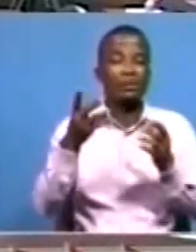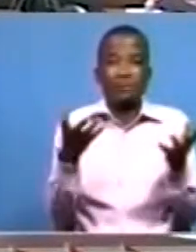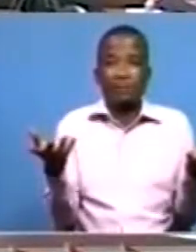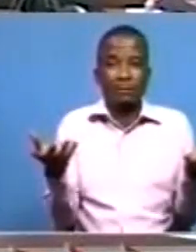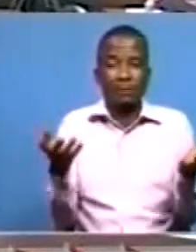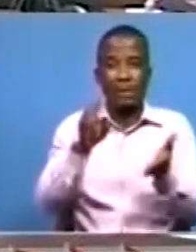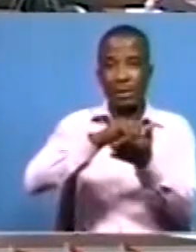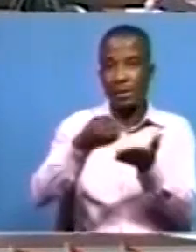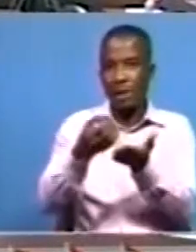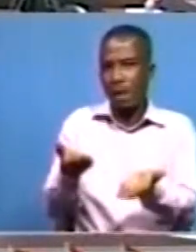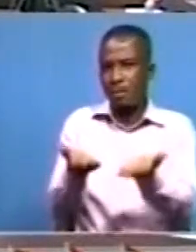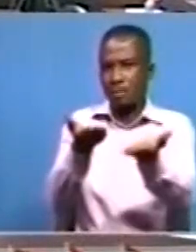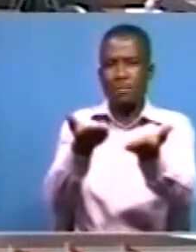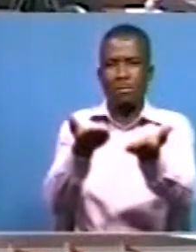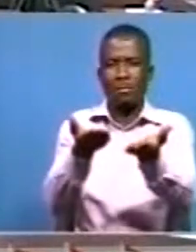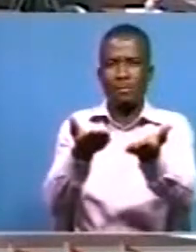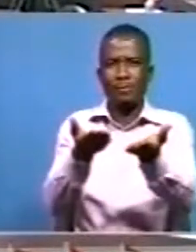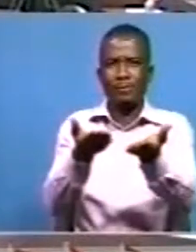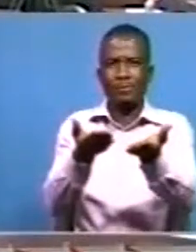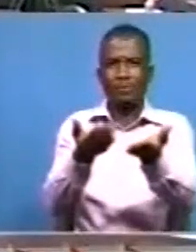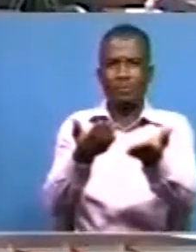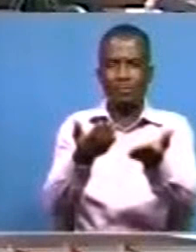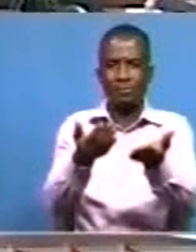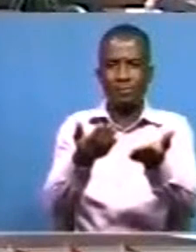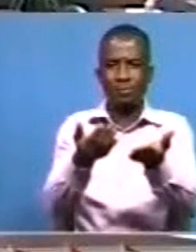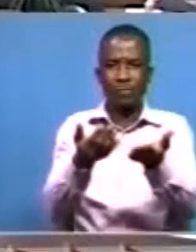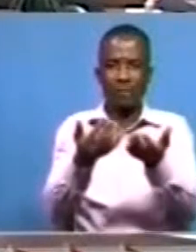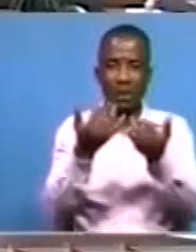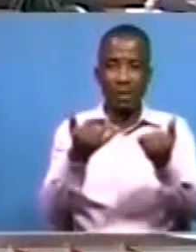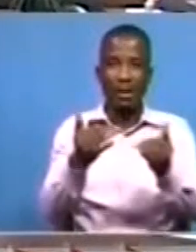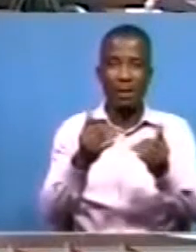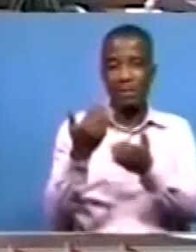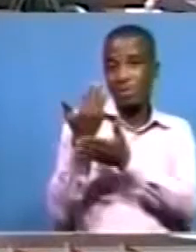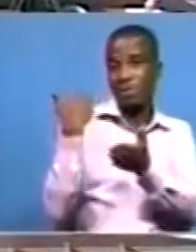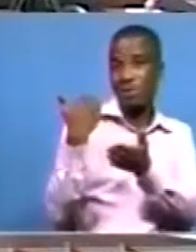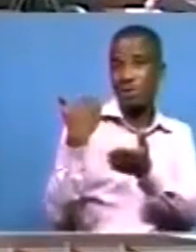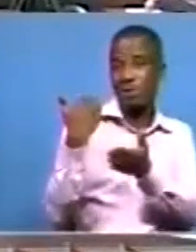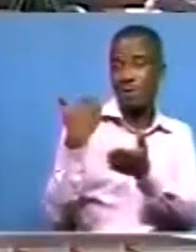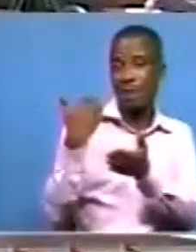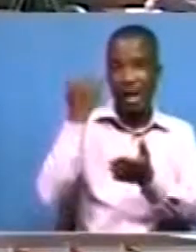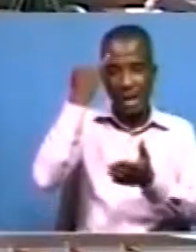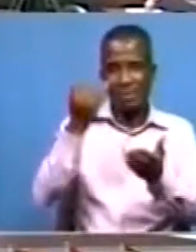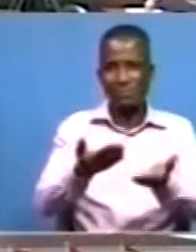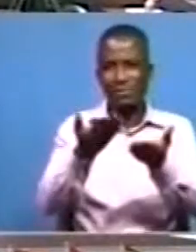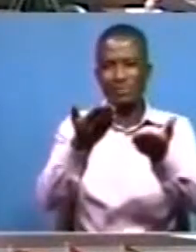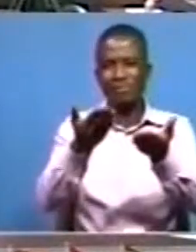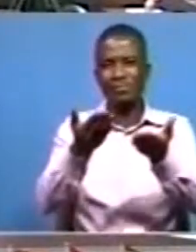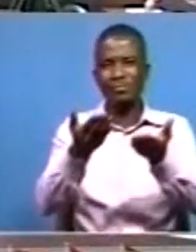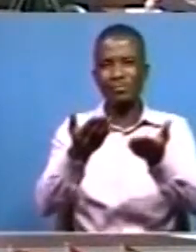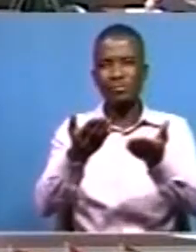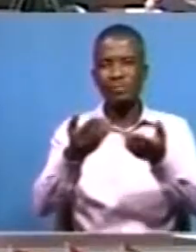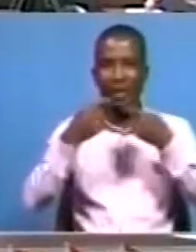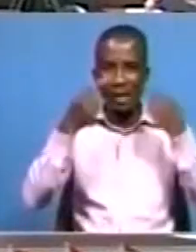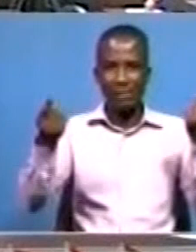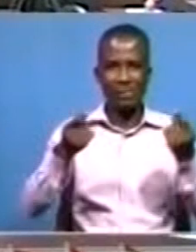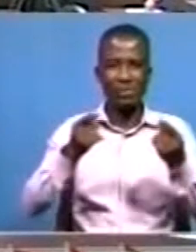of the evidence the petitioner had adduced in this petition and their earlier preliminary objections that the petition discloses